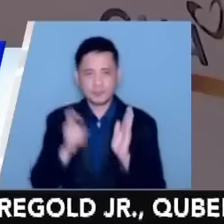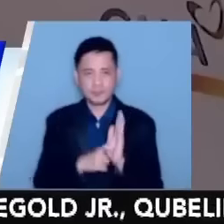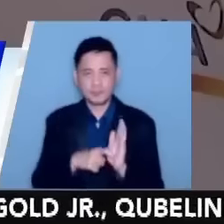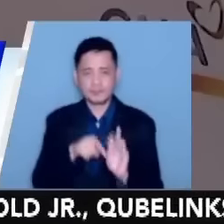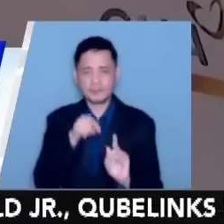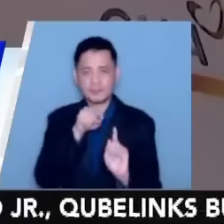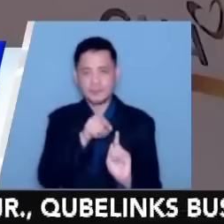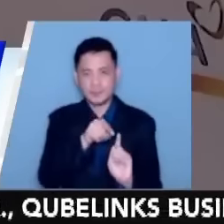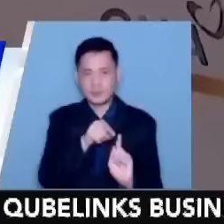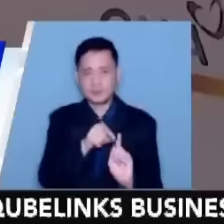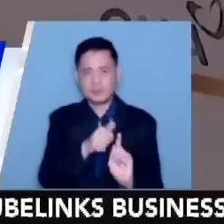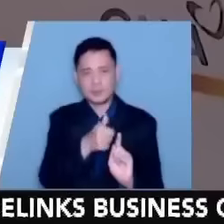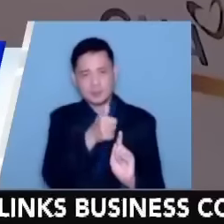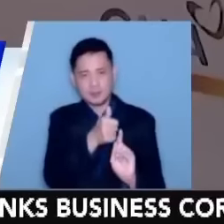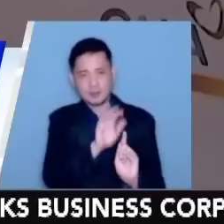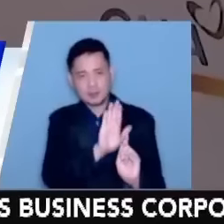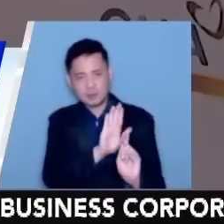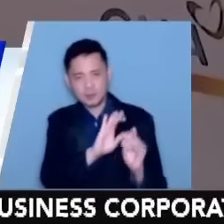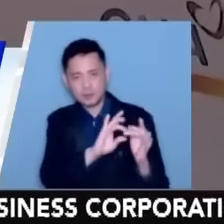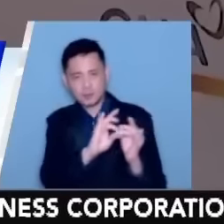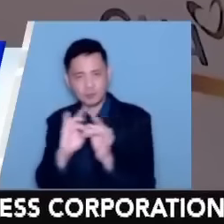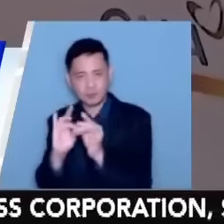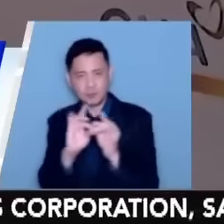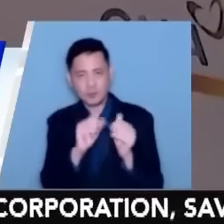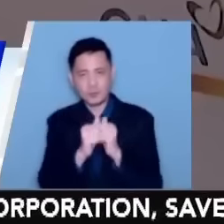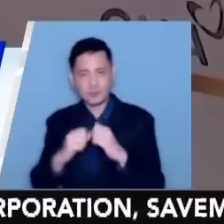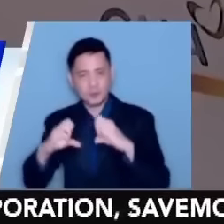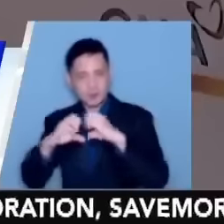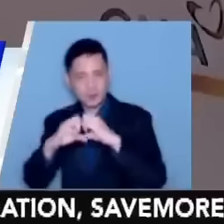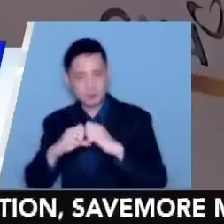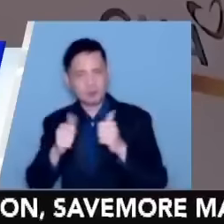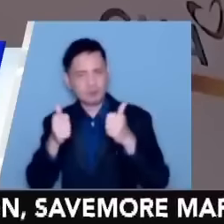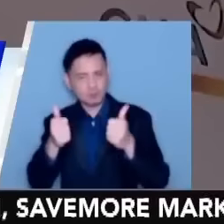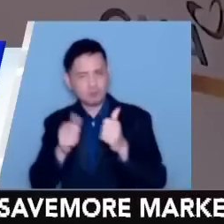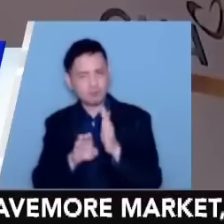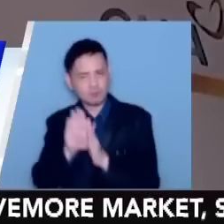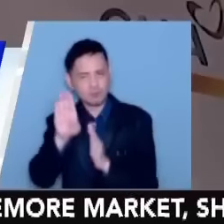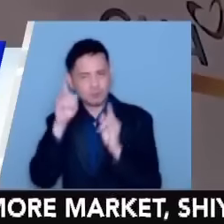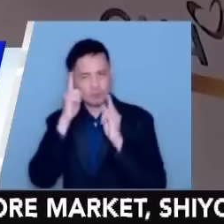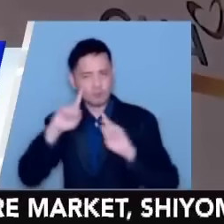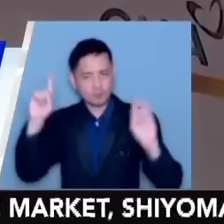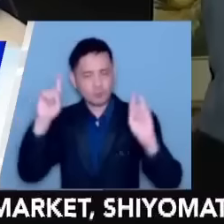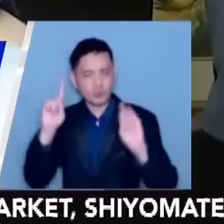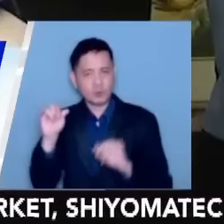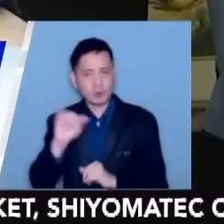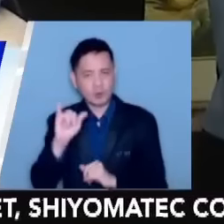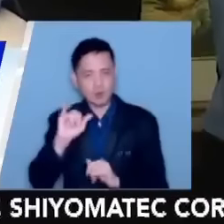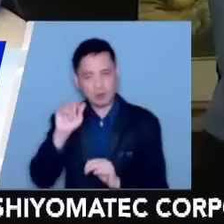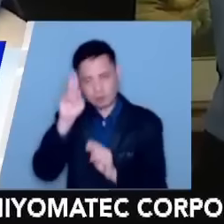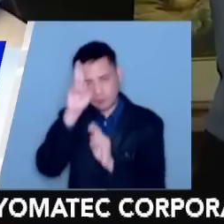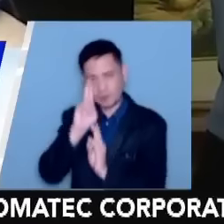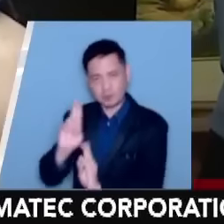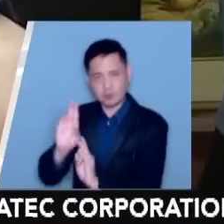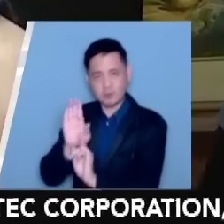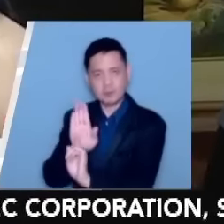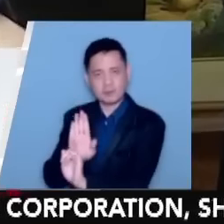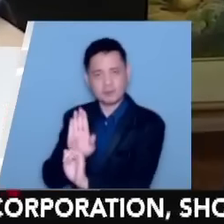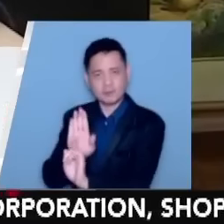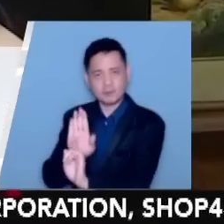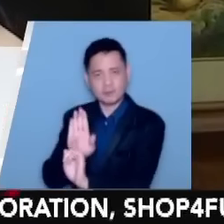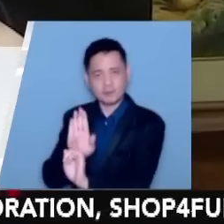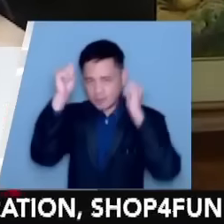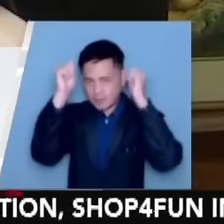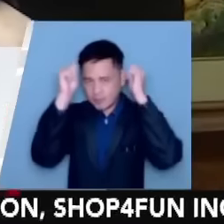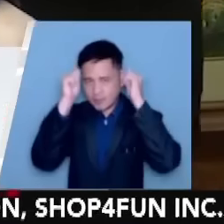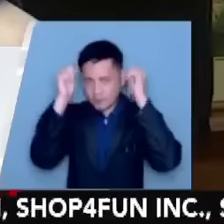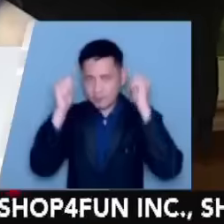of the relationship that has developed, and there's the highest regard for Kim. Talagang binigay ng Diyos